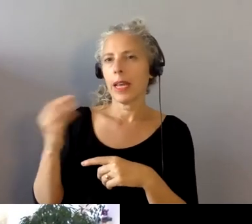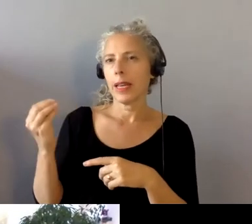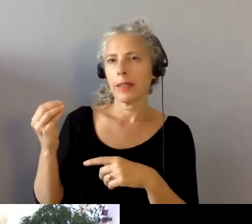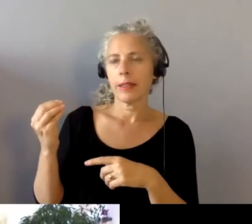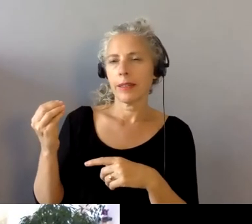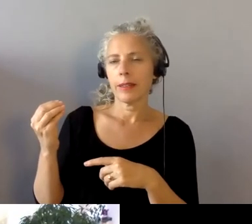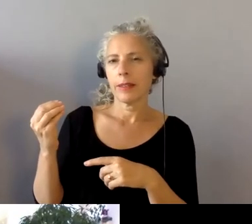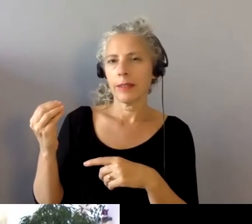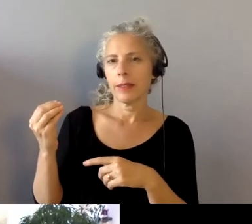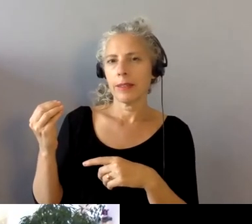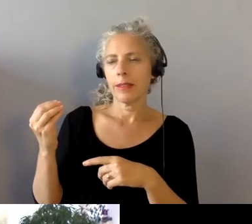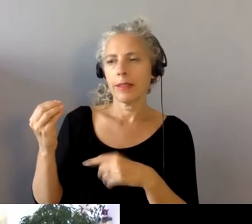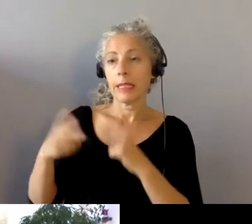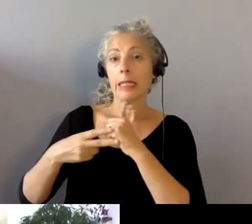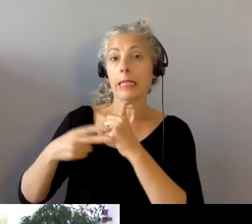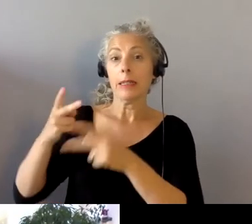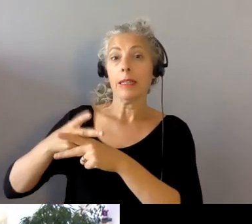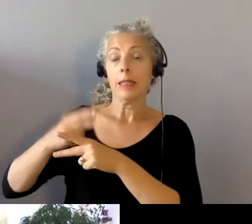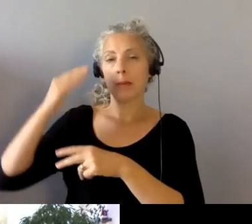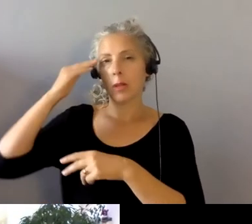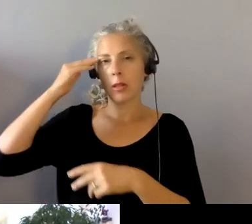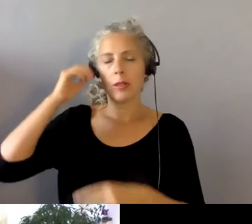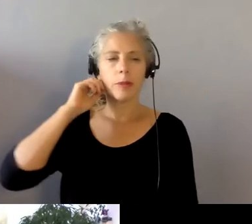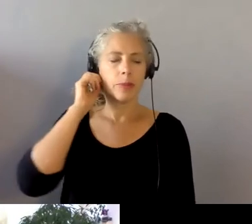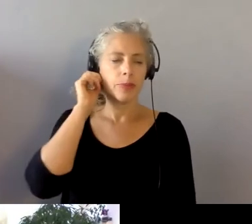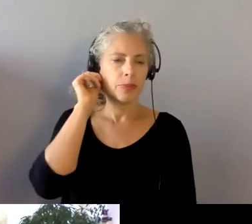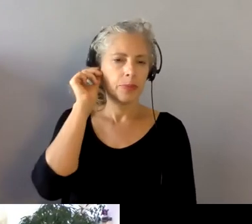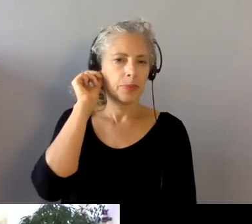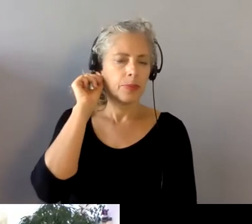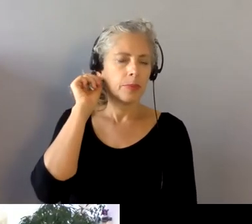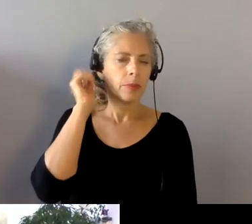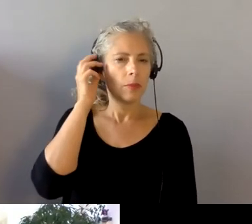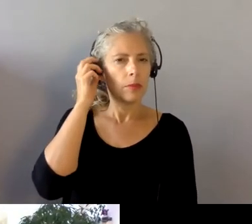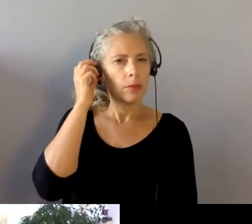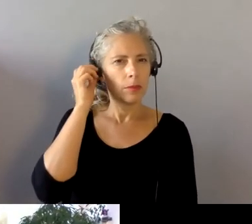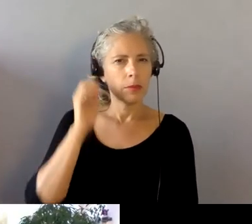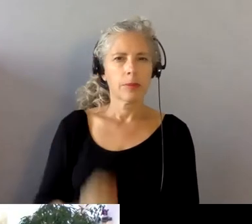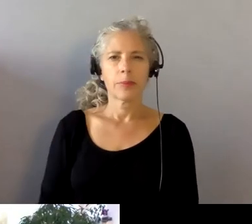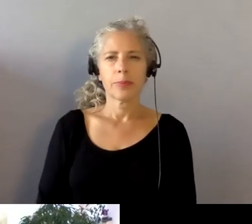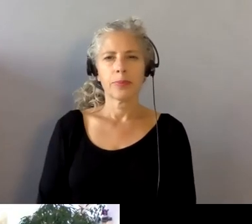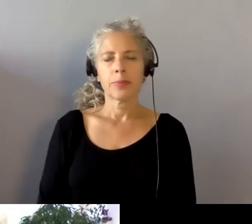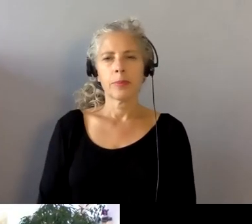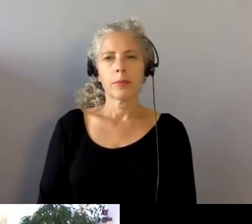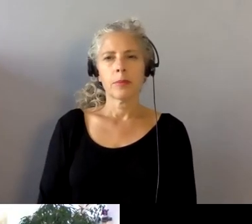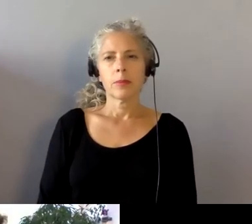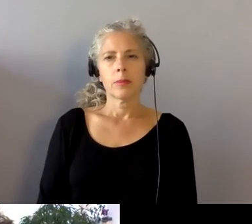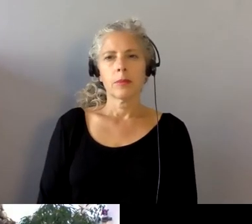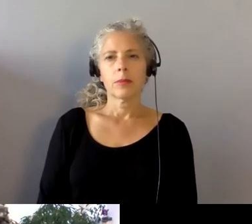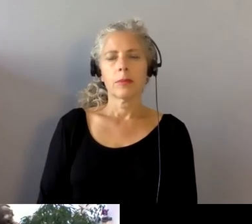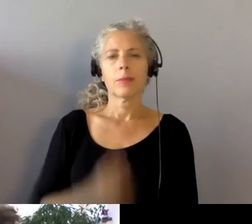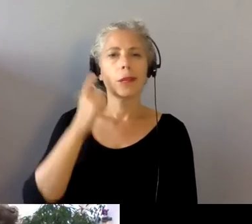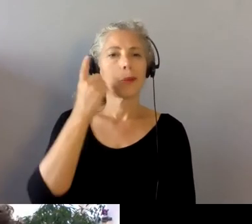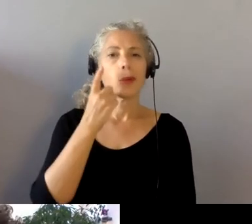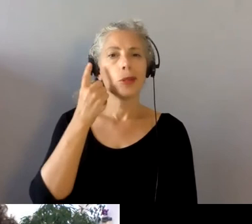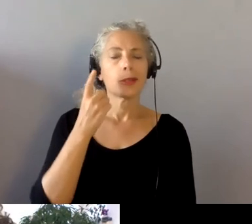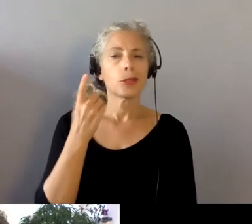and hold knowledge. And I wonder how, you know, I wonder what rises to the top. I don't know. I